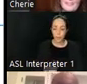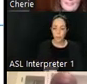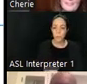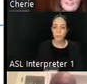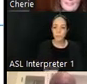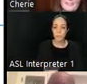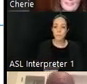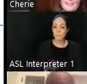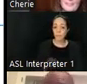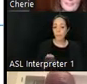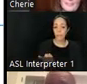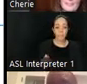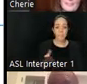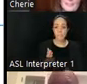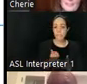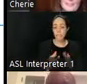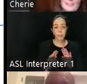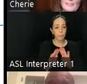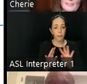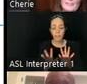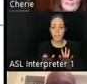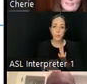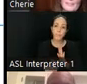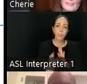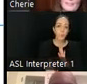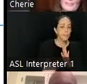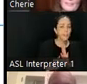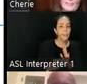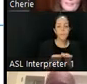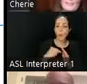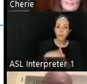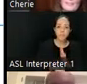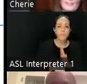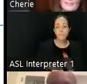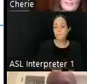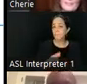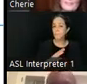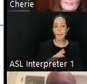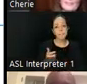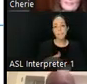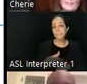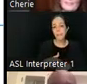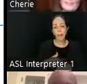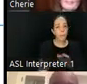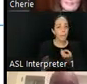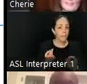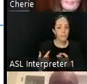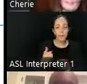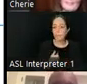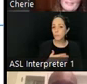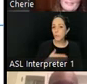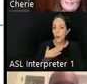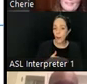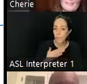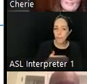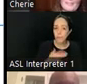few of them need to be looked at again or a deeper dive, we'd be glad to have you work on even this one thing, but no need